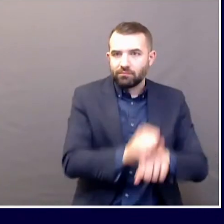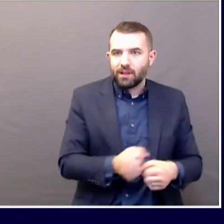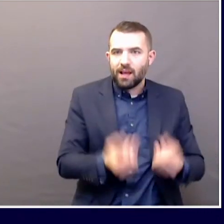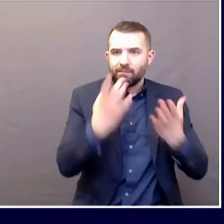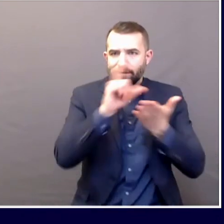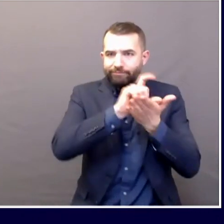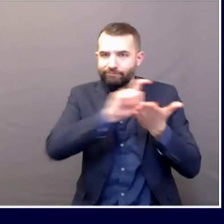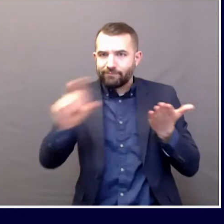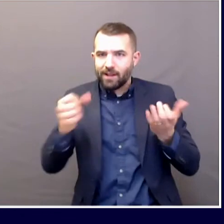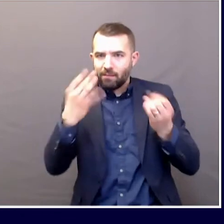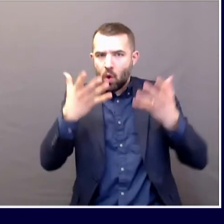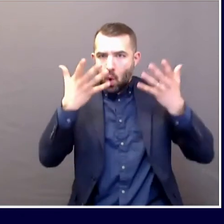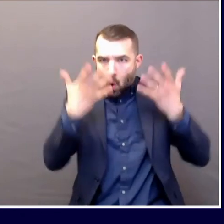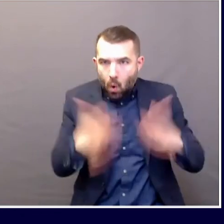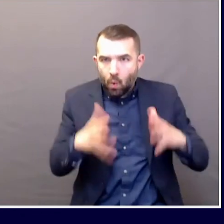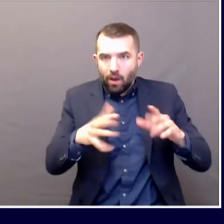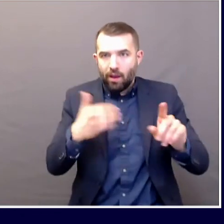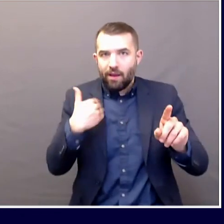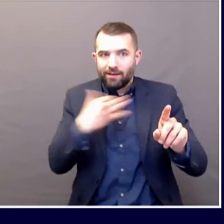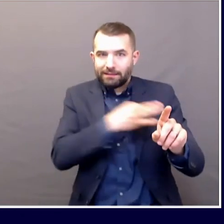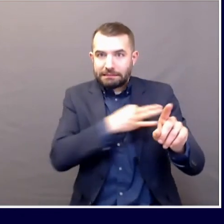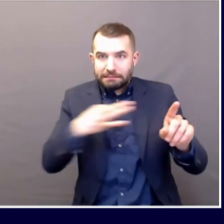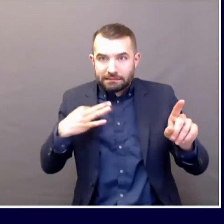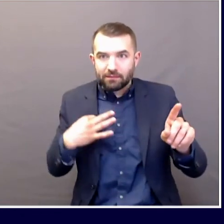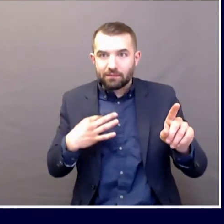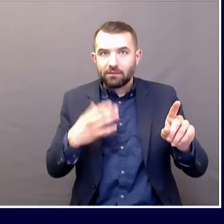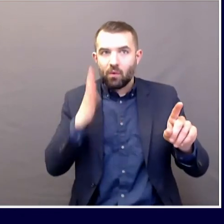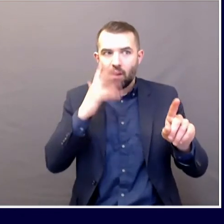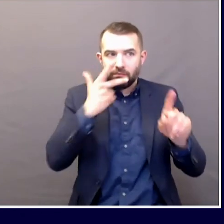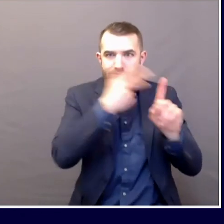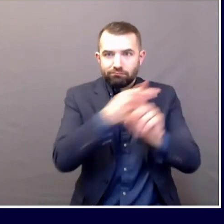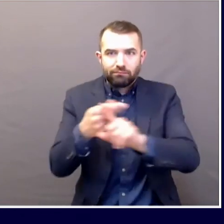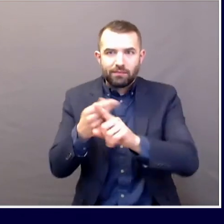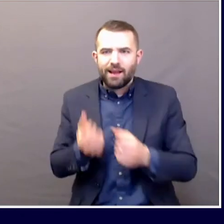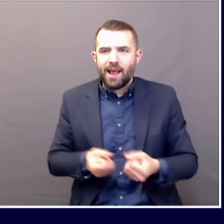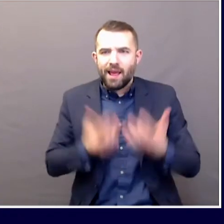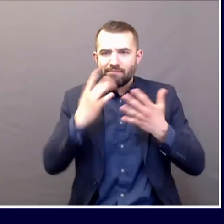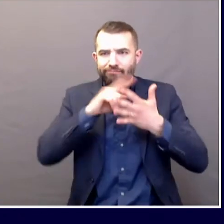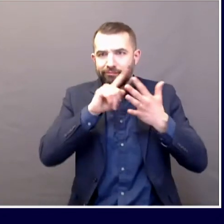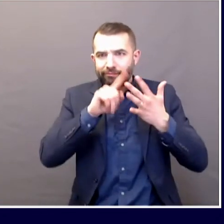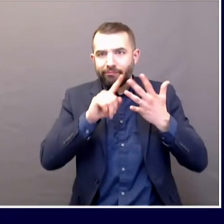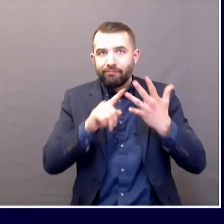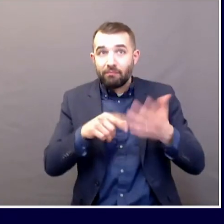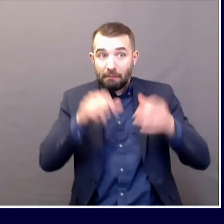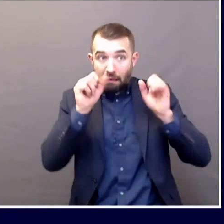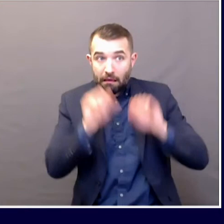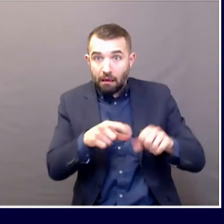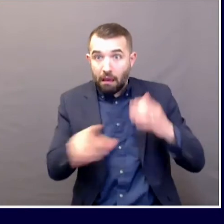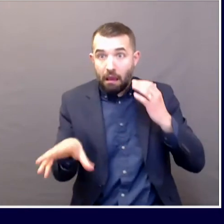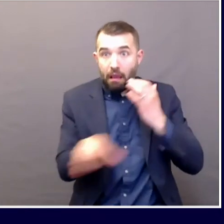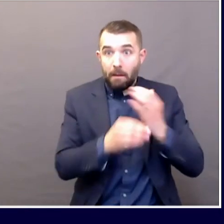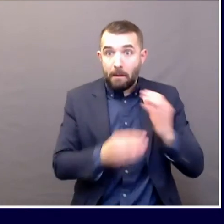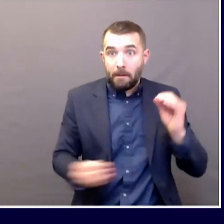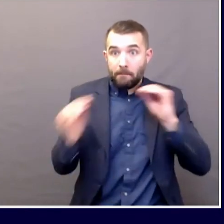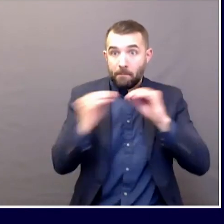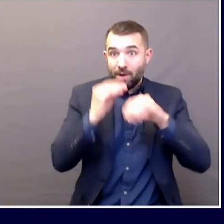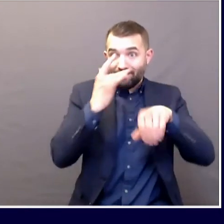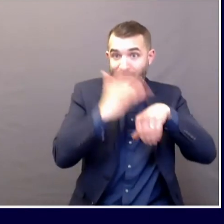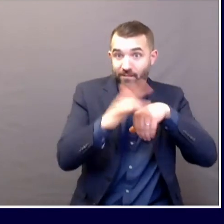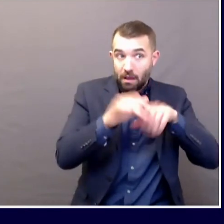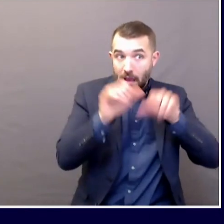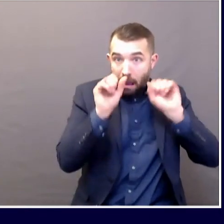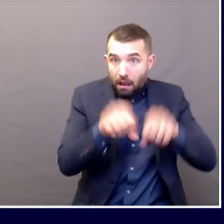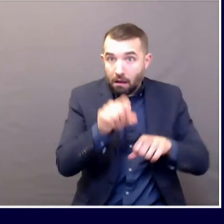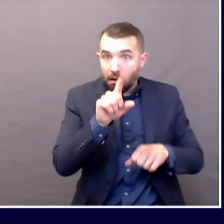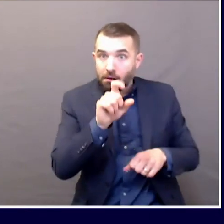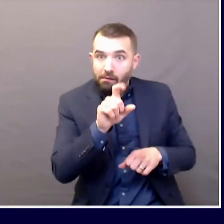operation? If they're looking to open up more slots, for example, then that's something we can allocate for. That's one